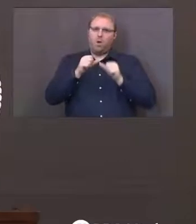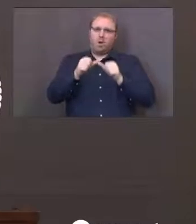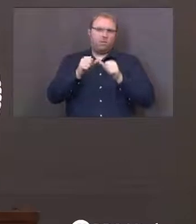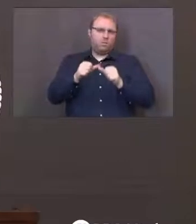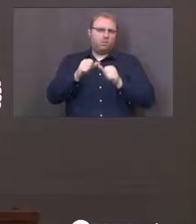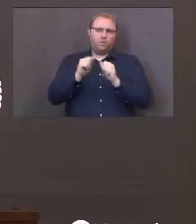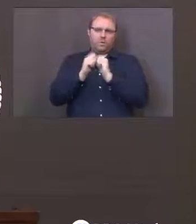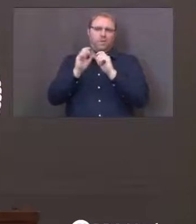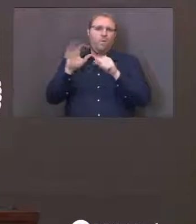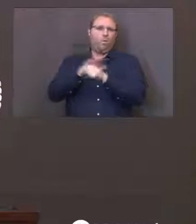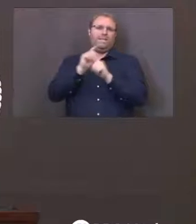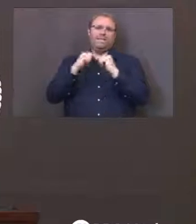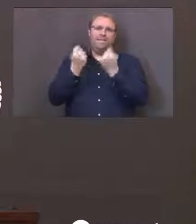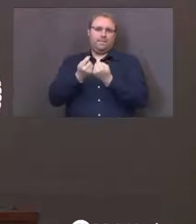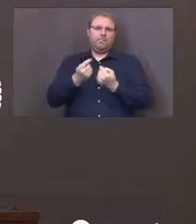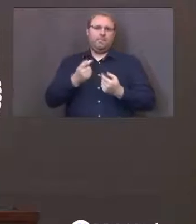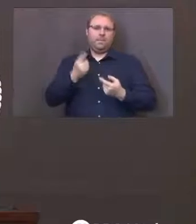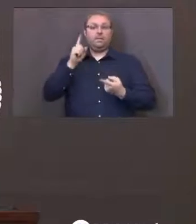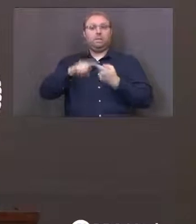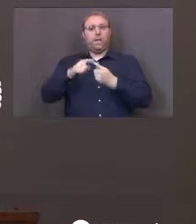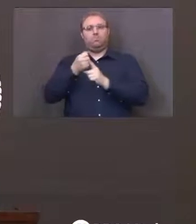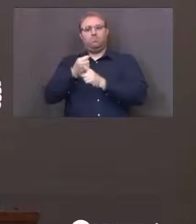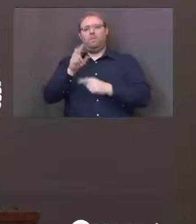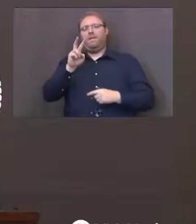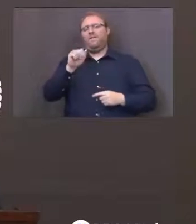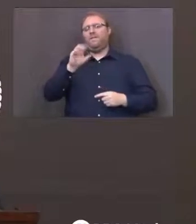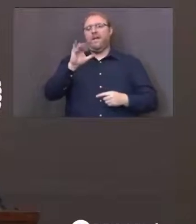will happen until we finally get a vaccine.